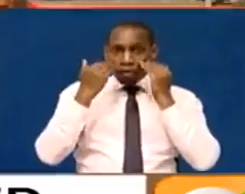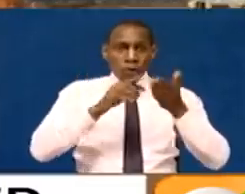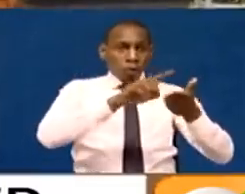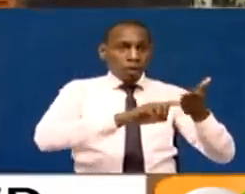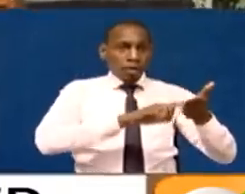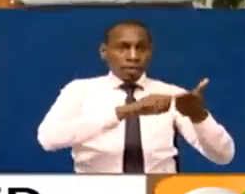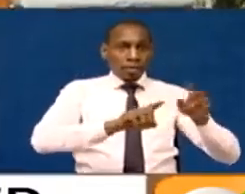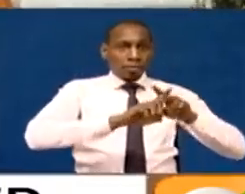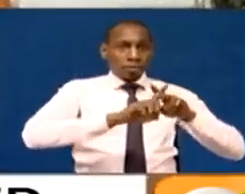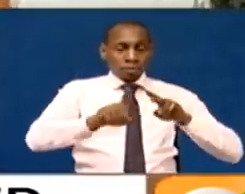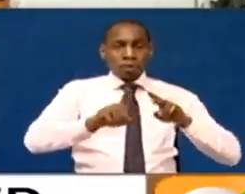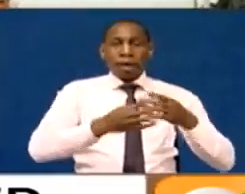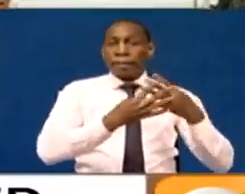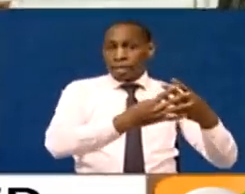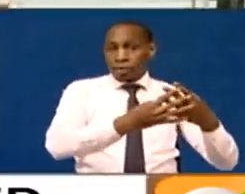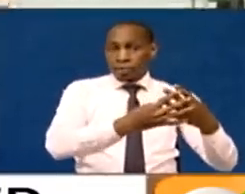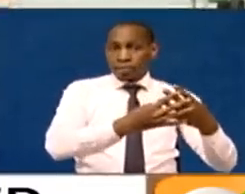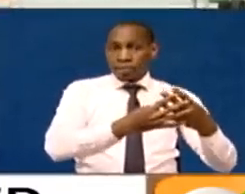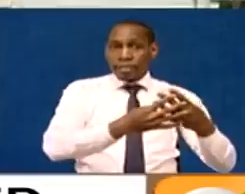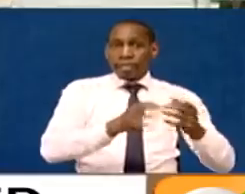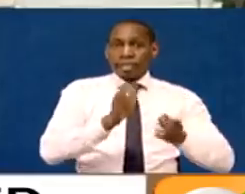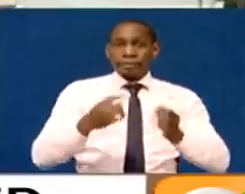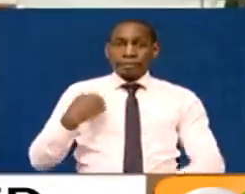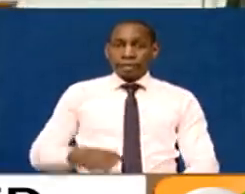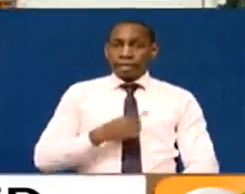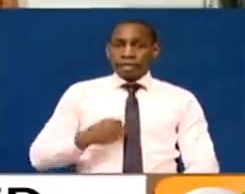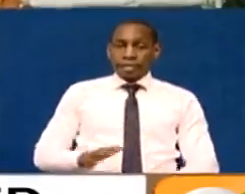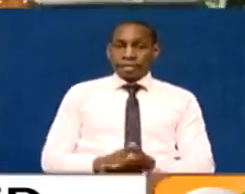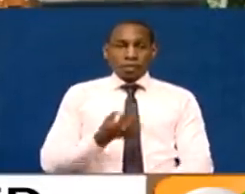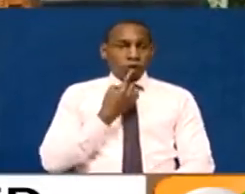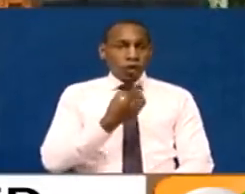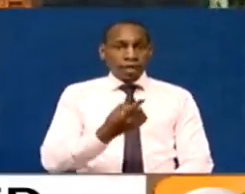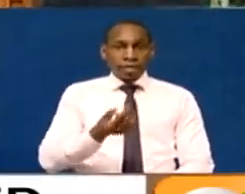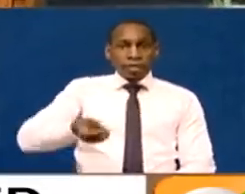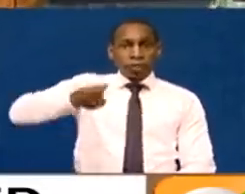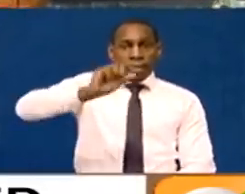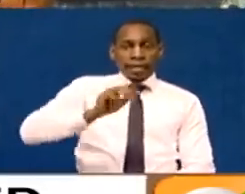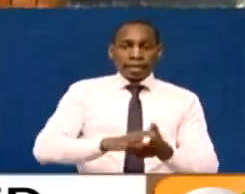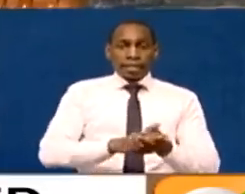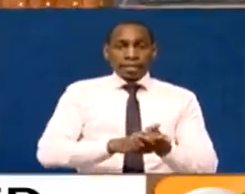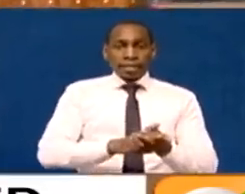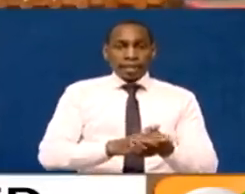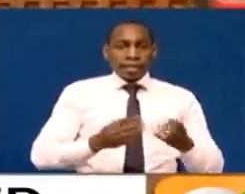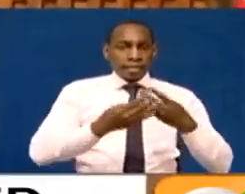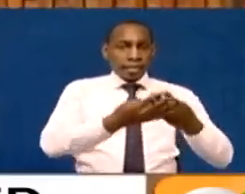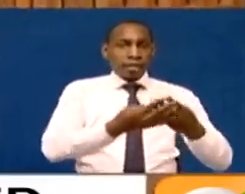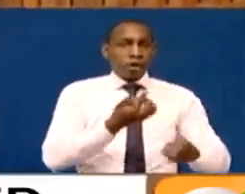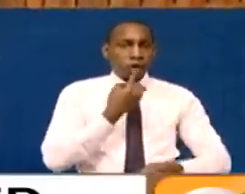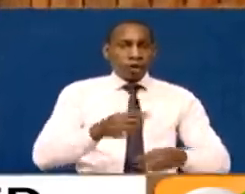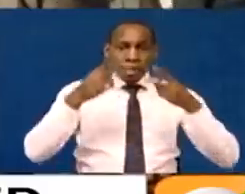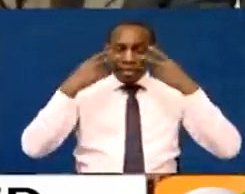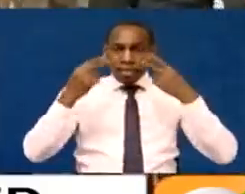be charged with escaping lawful custody. If found guilty, their sentence will be added to their current jail term as